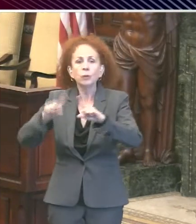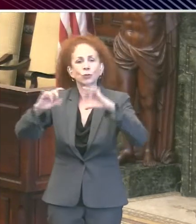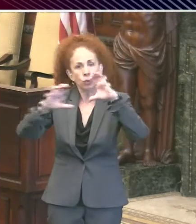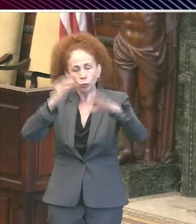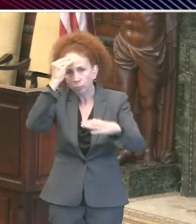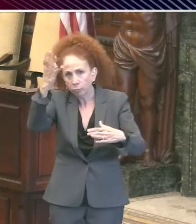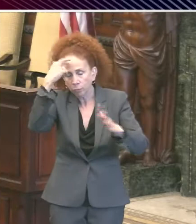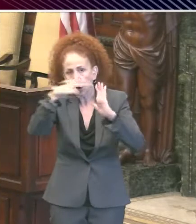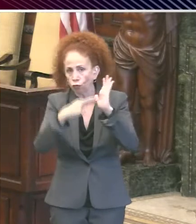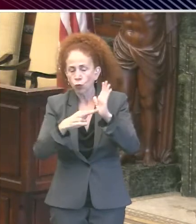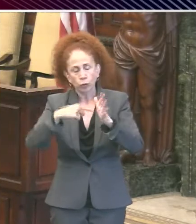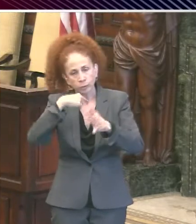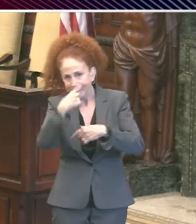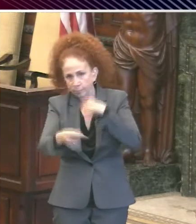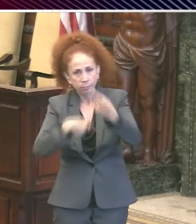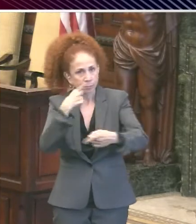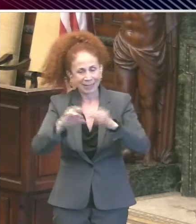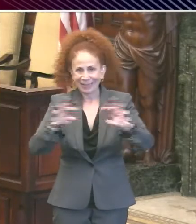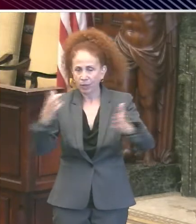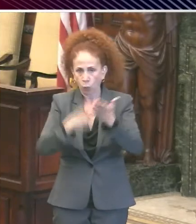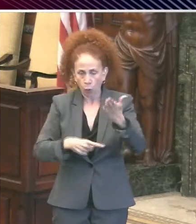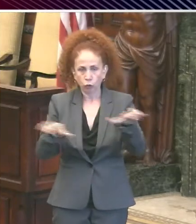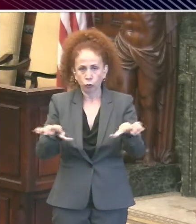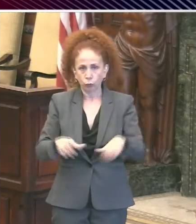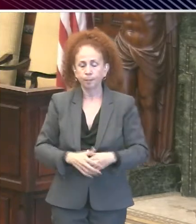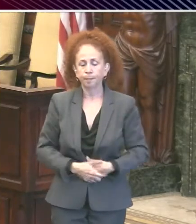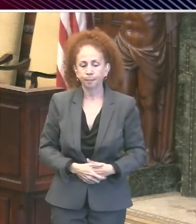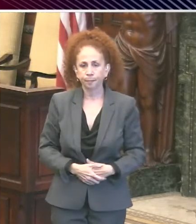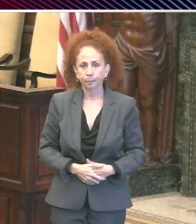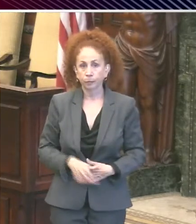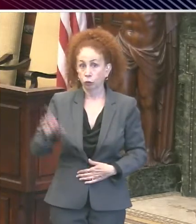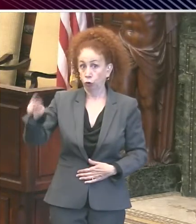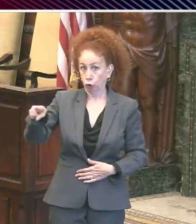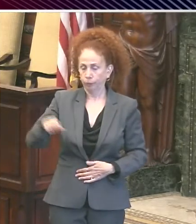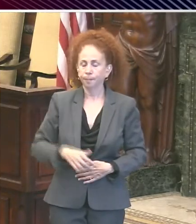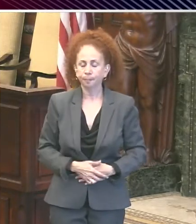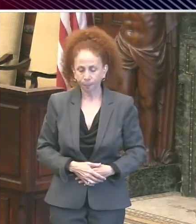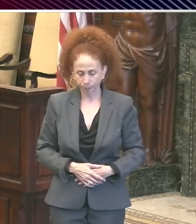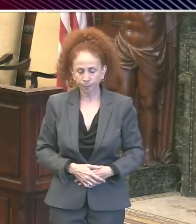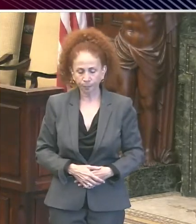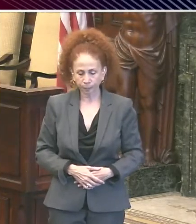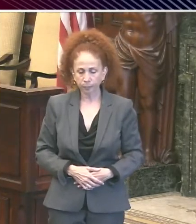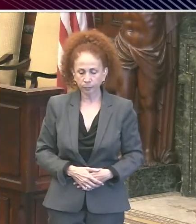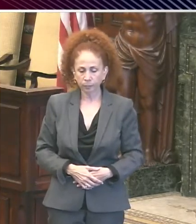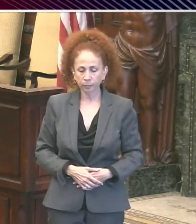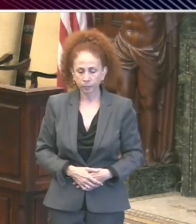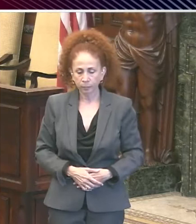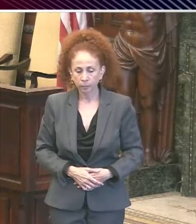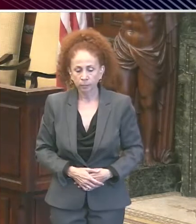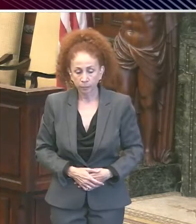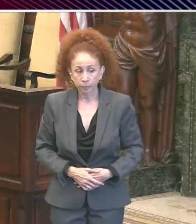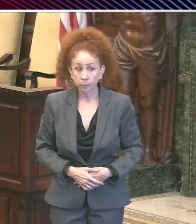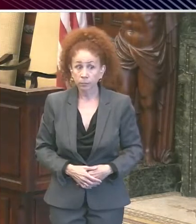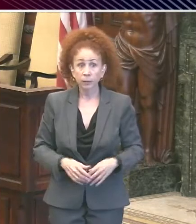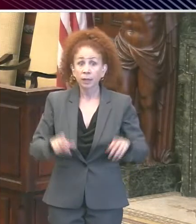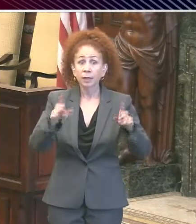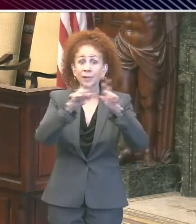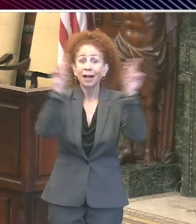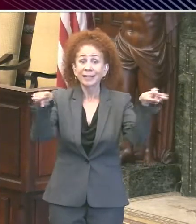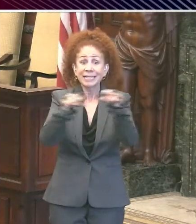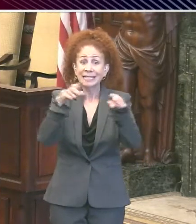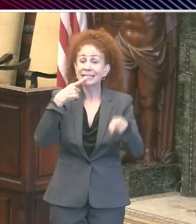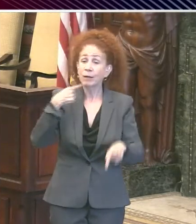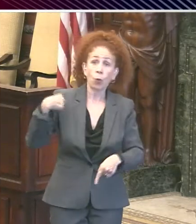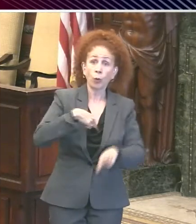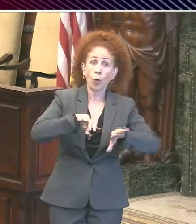the rules clearly to people what they need to do. That's what you should do. There's nothing wrong with a sign that says we're open, but